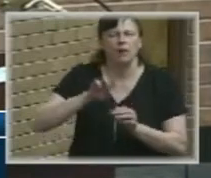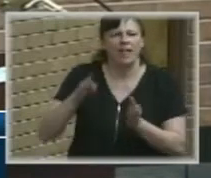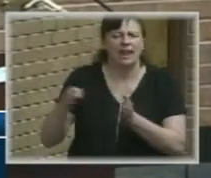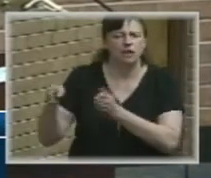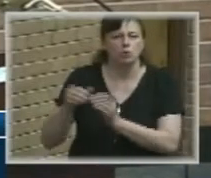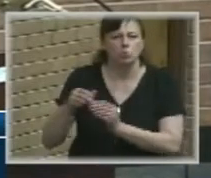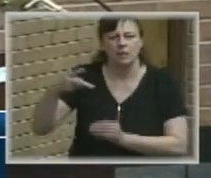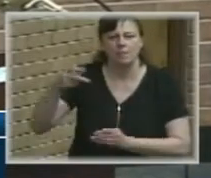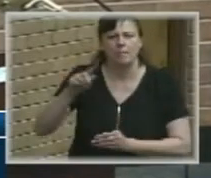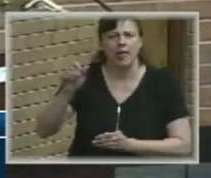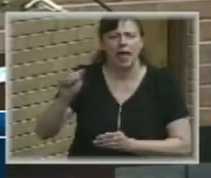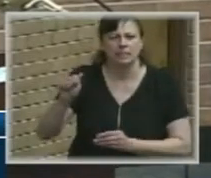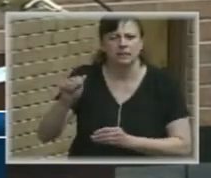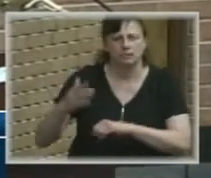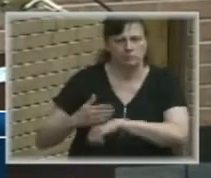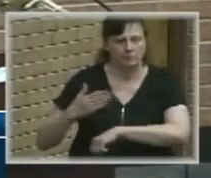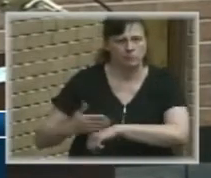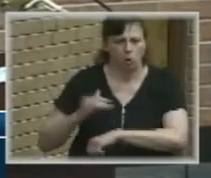I believe, this year.